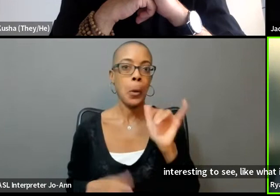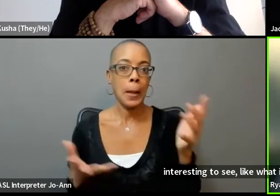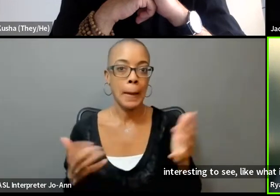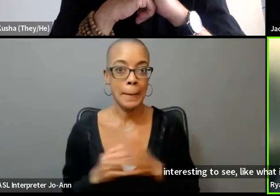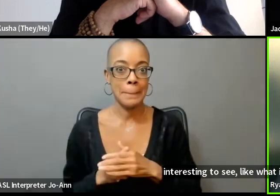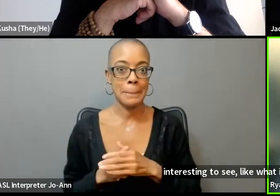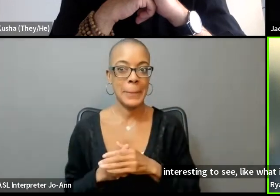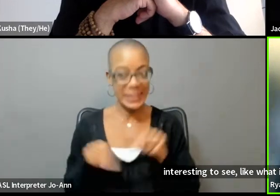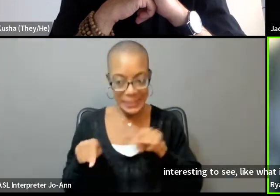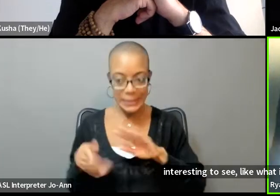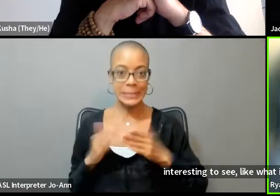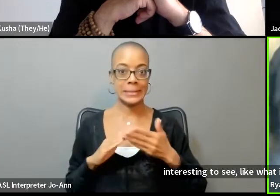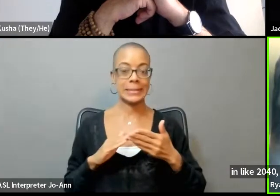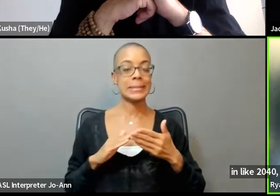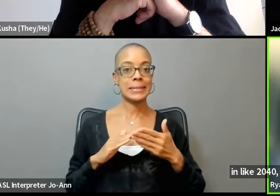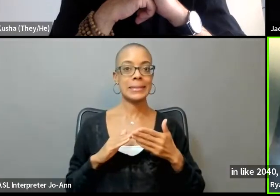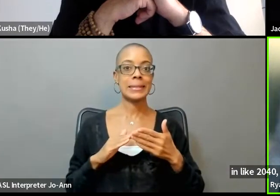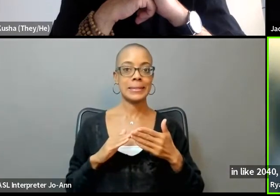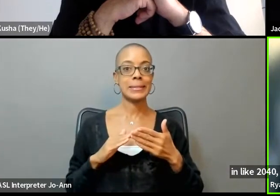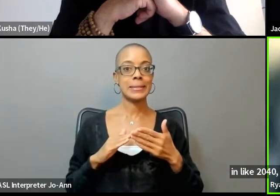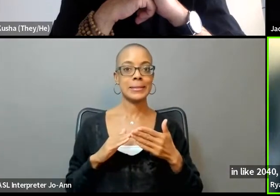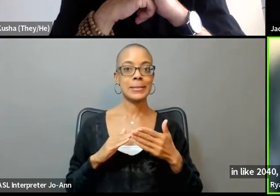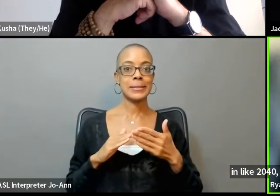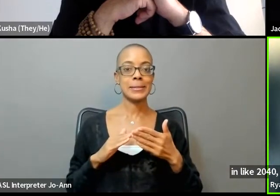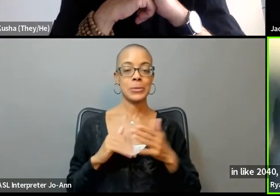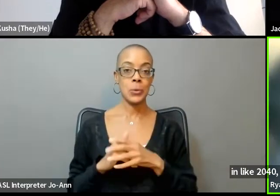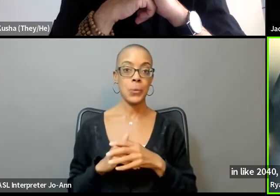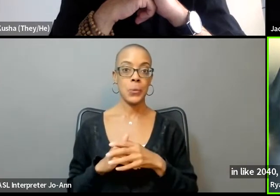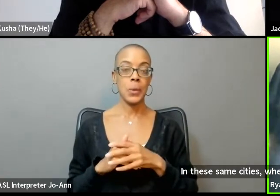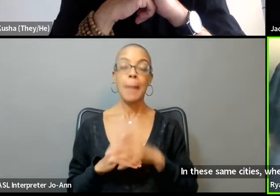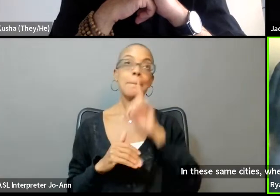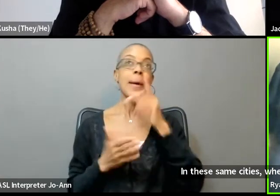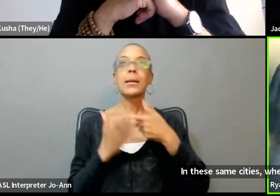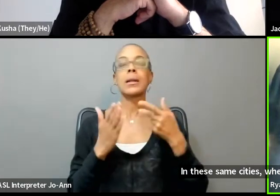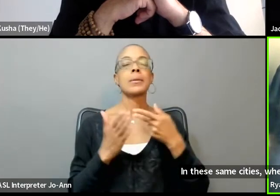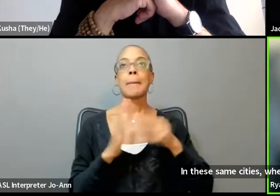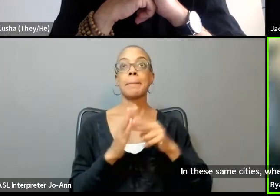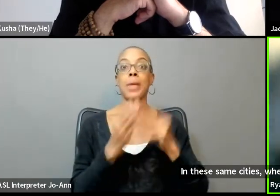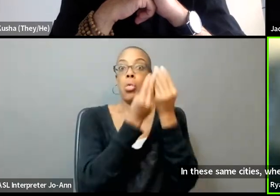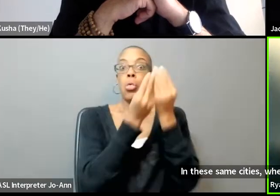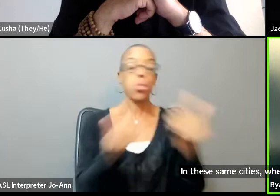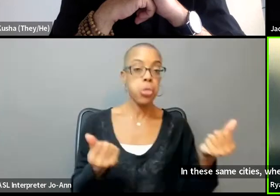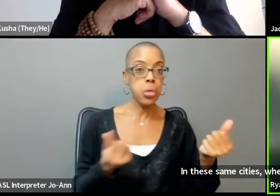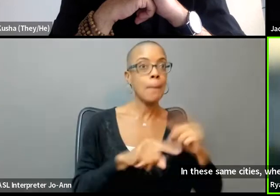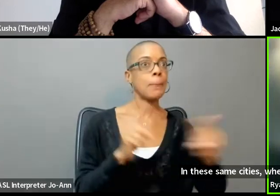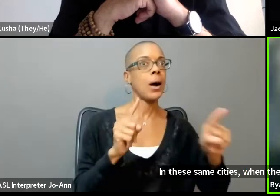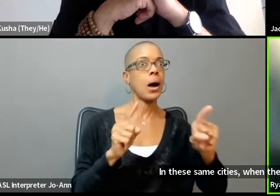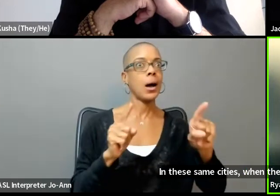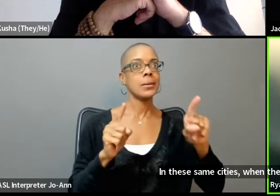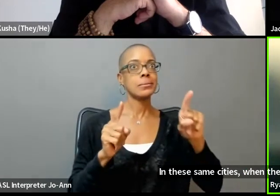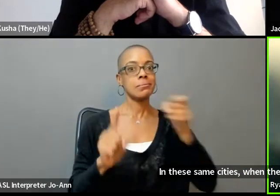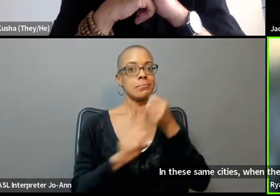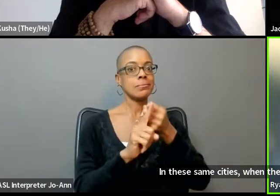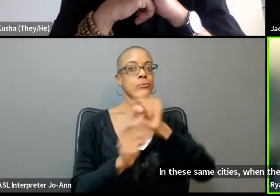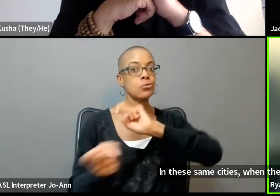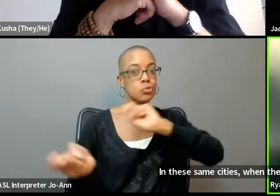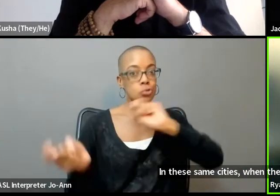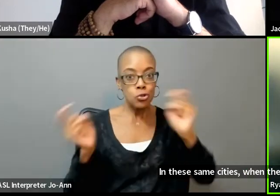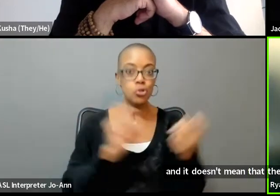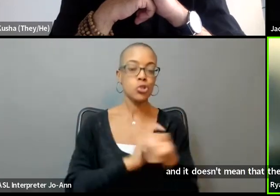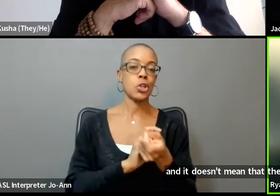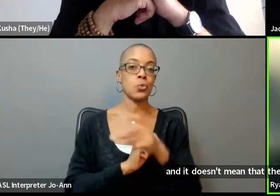cities when these things are no longer. And it doesn't mean that they're going to be gone. It just means that it will forever change what drag will turn into,